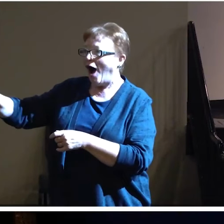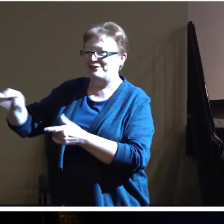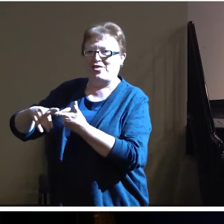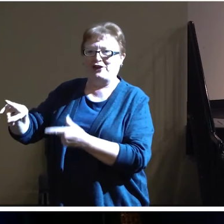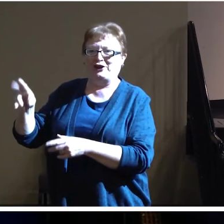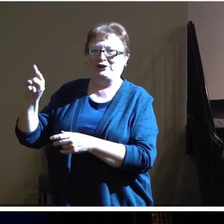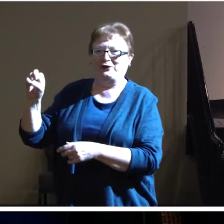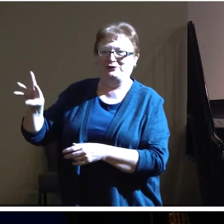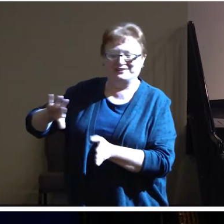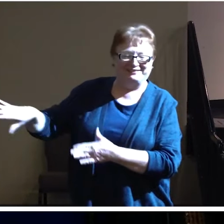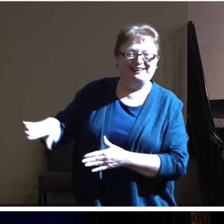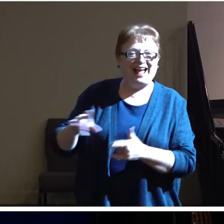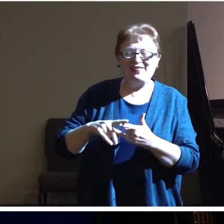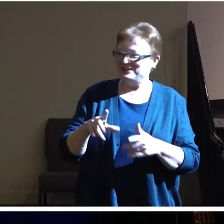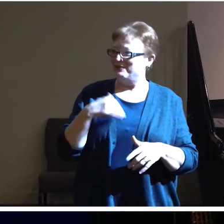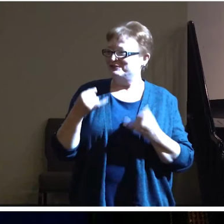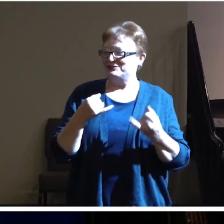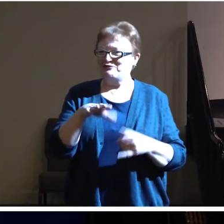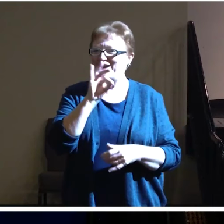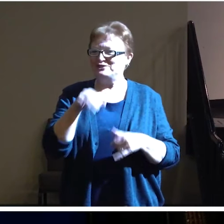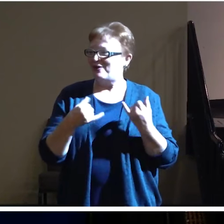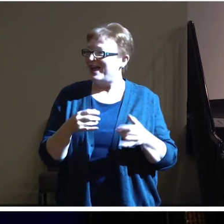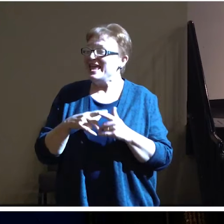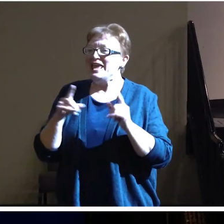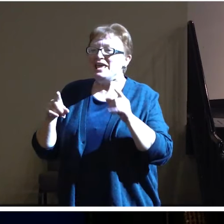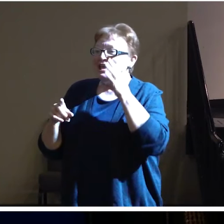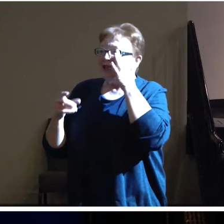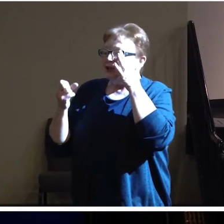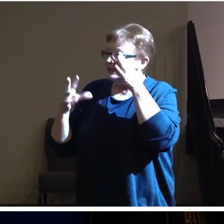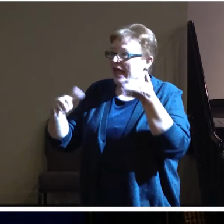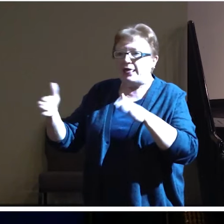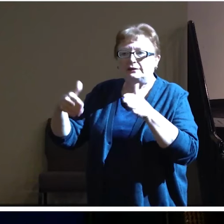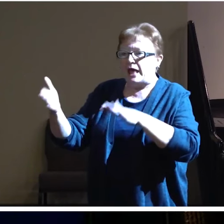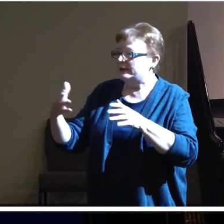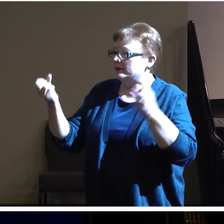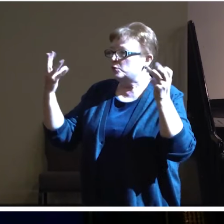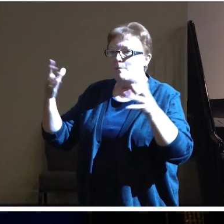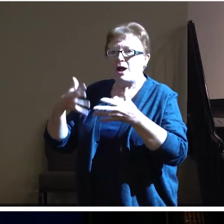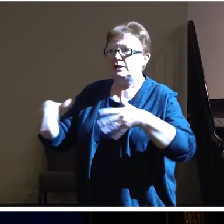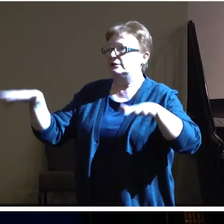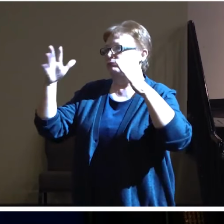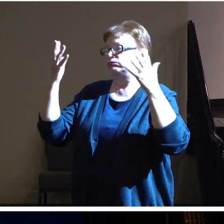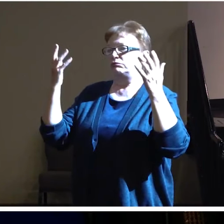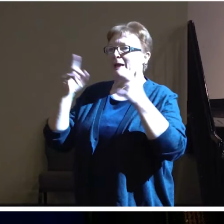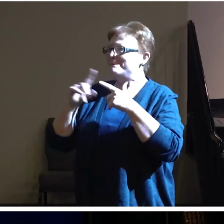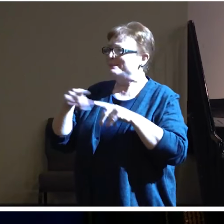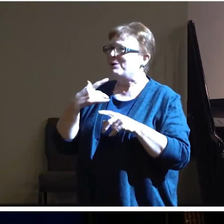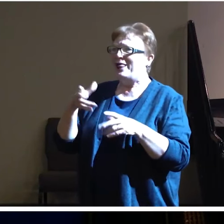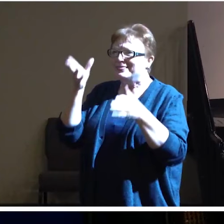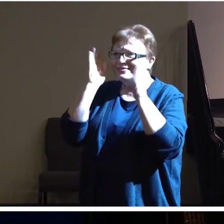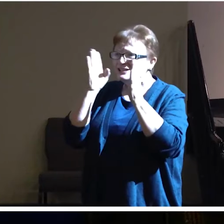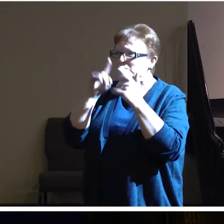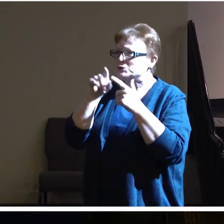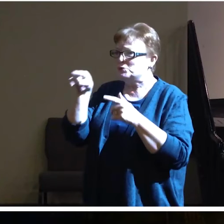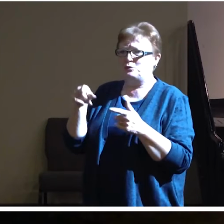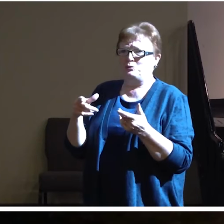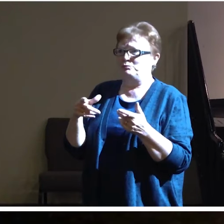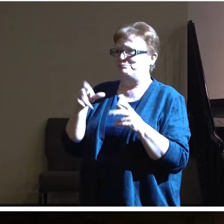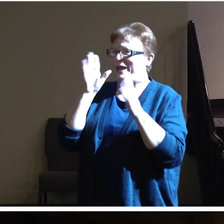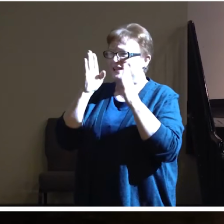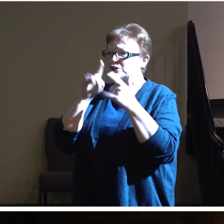Death and disease and despair dominate the news cycles. It sells papers. People listen to that stuff. Death